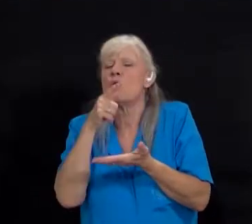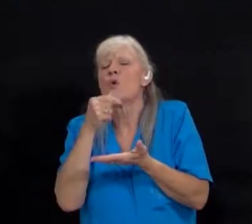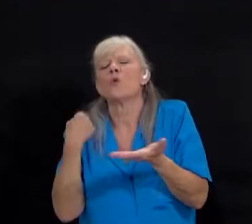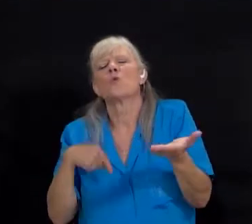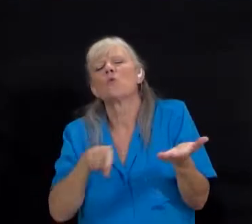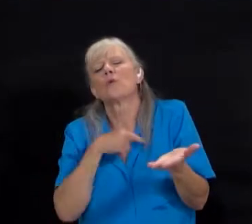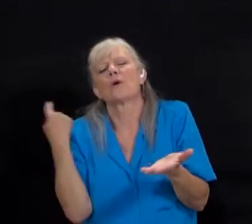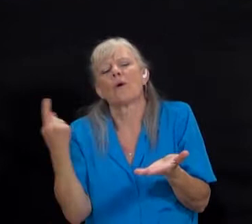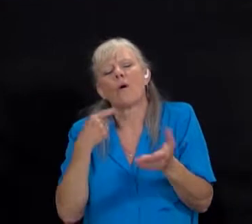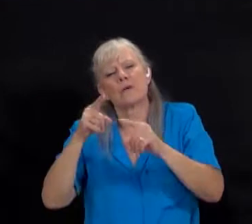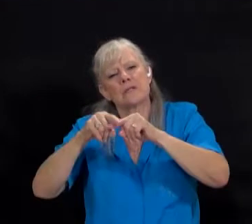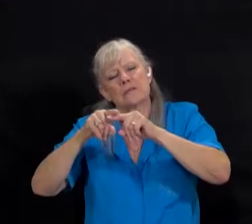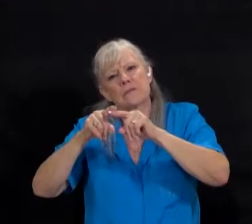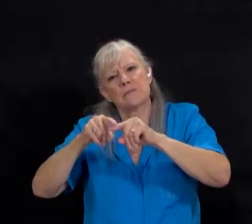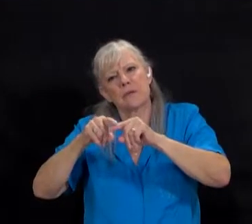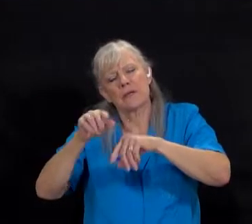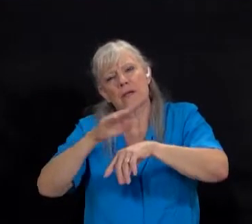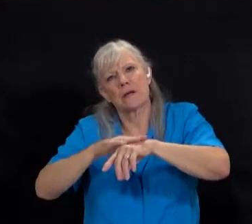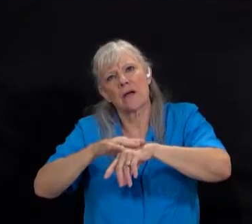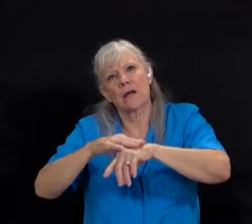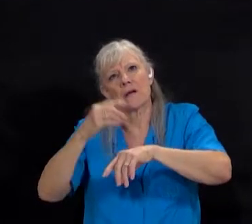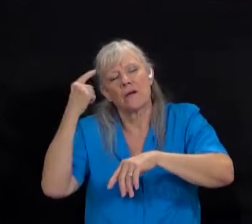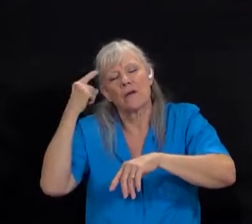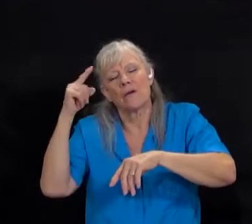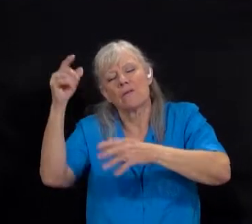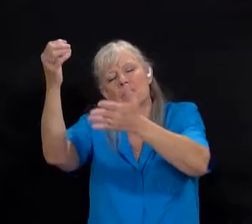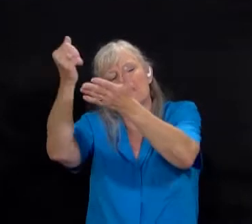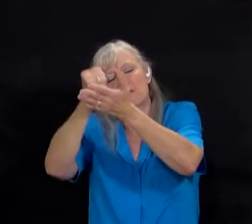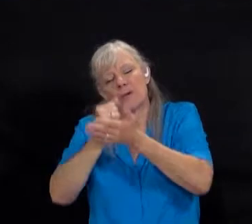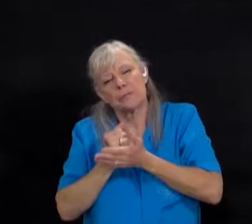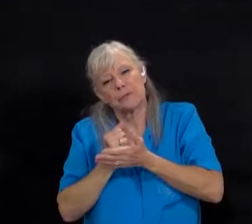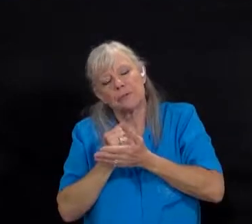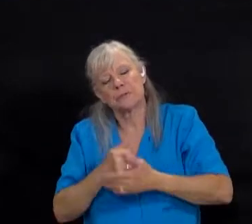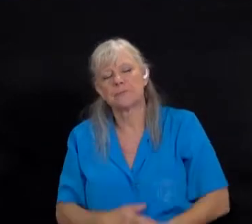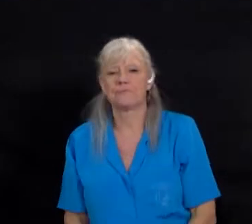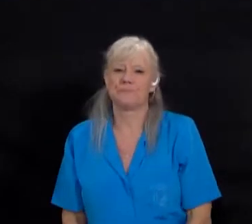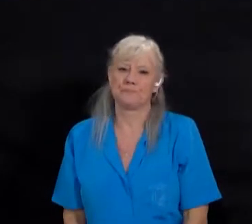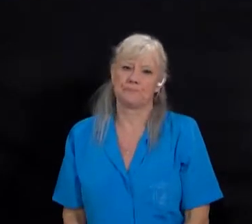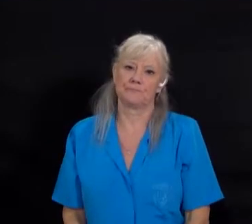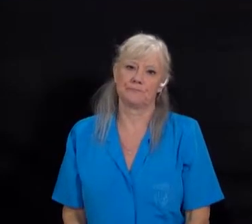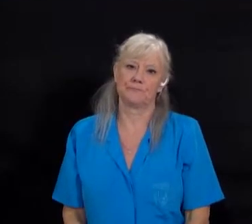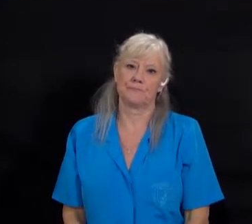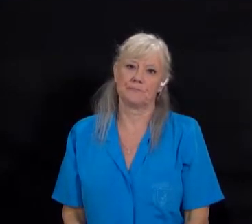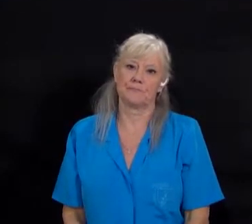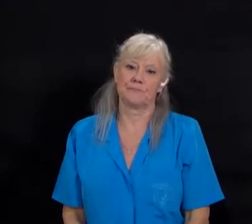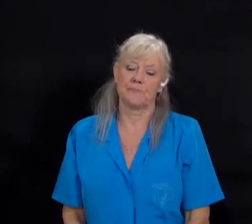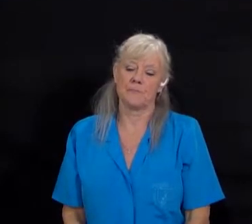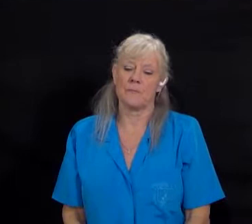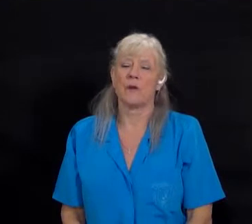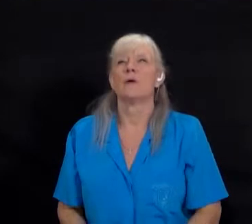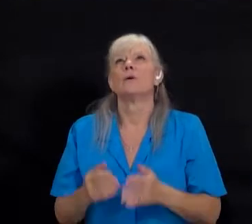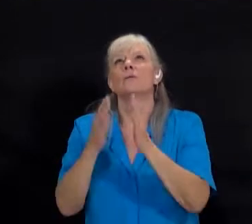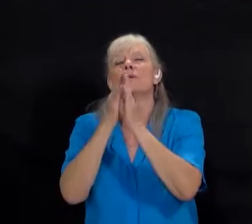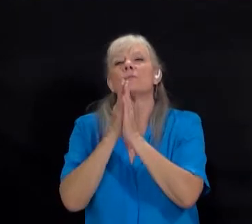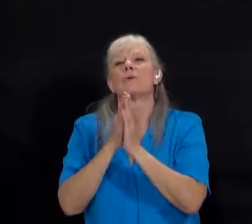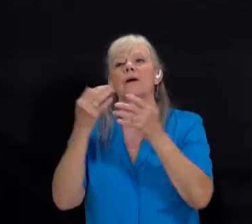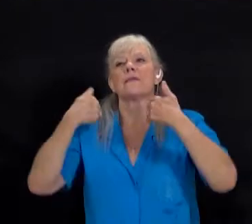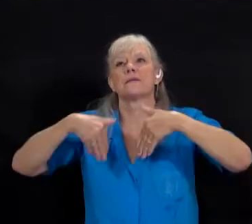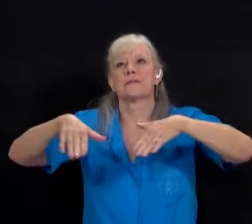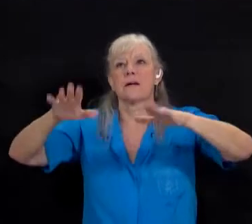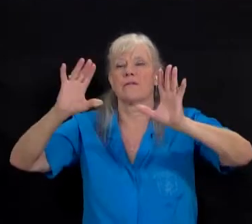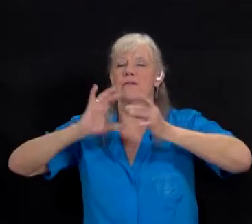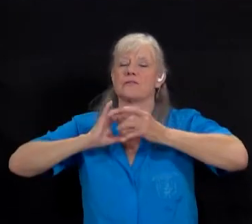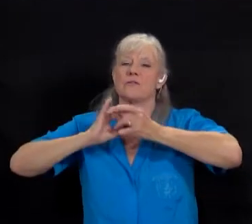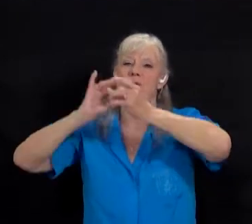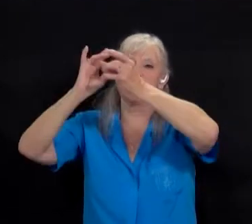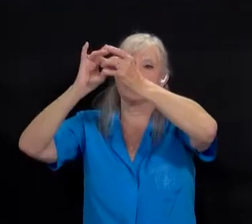constant intercession in your presence we rely for unfailing help. May the sacrifice of our